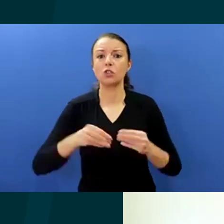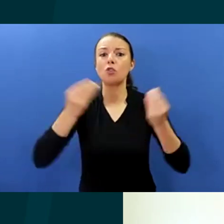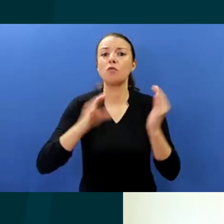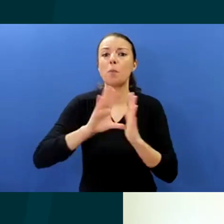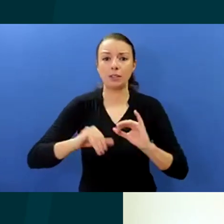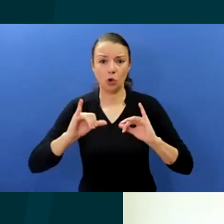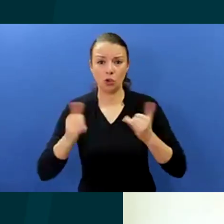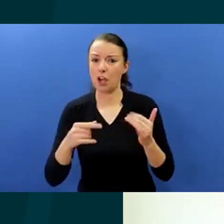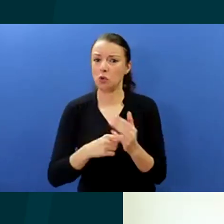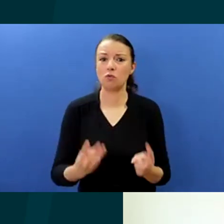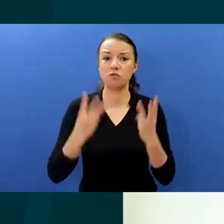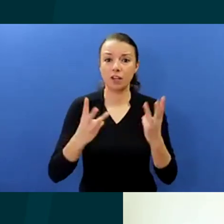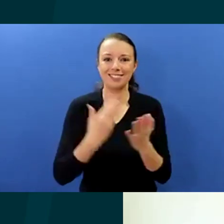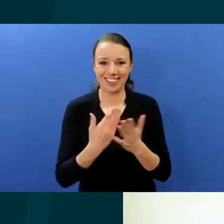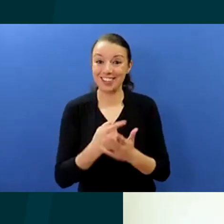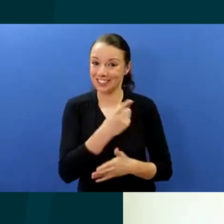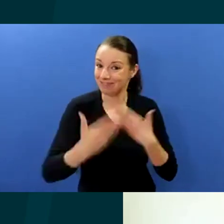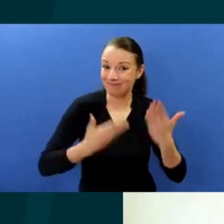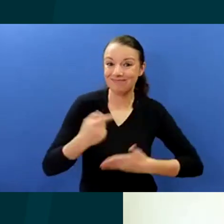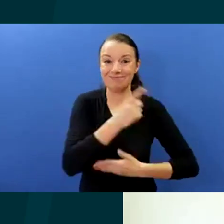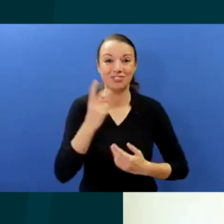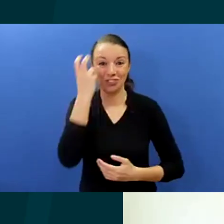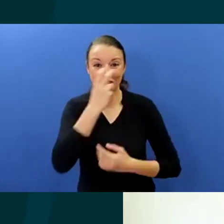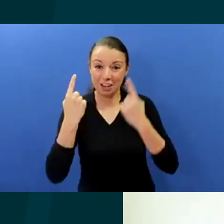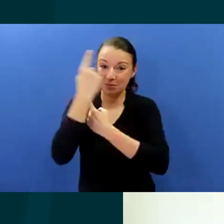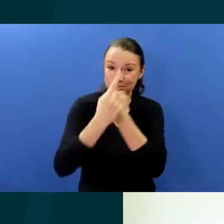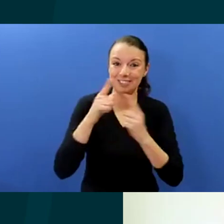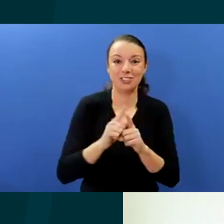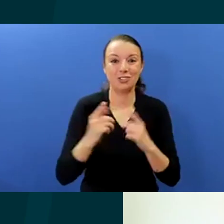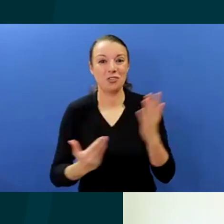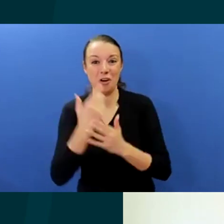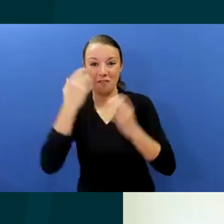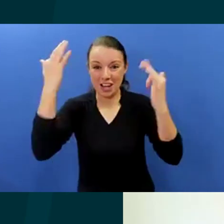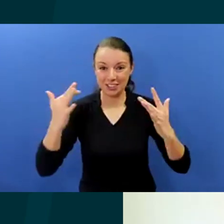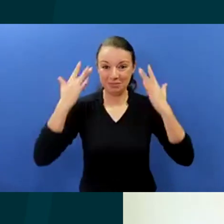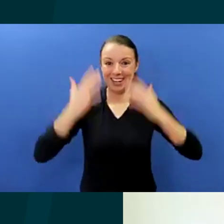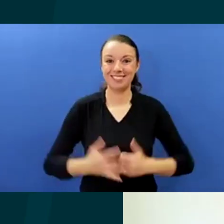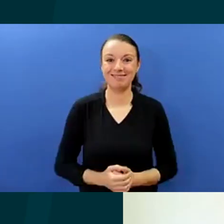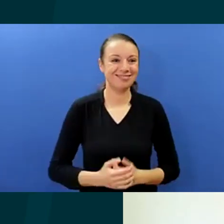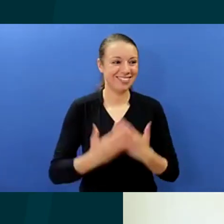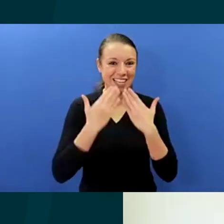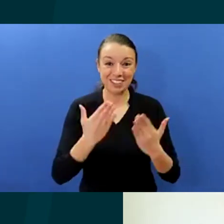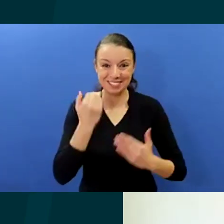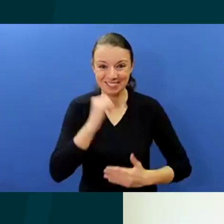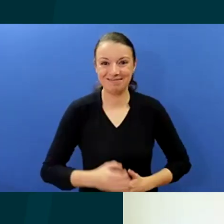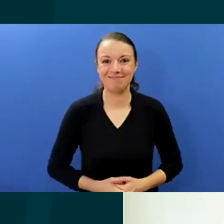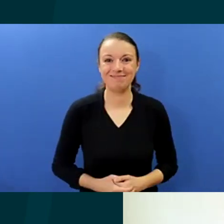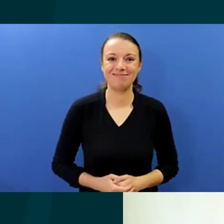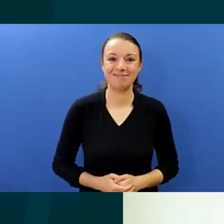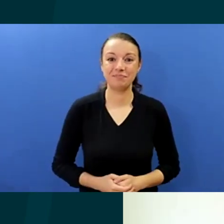program for development of towns. So I wish you many interesting thoughts and a lot of new inspirations. Thank you so